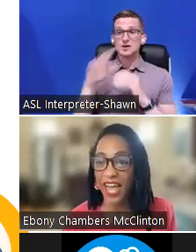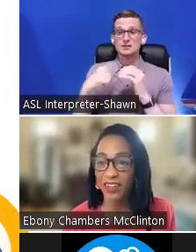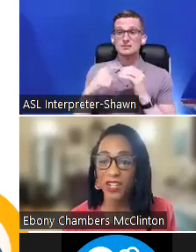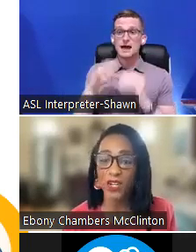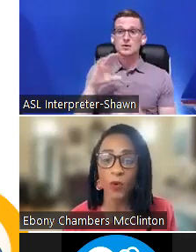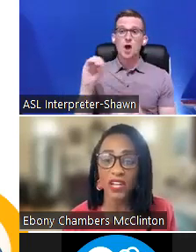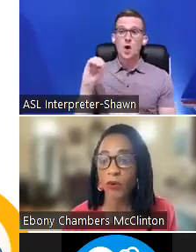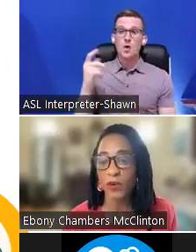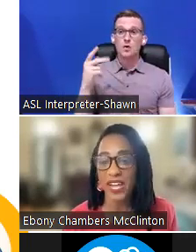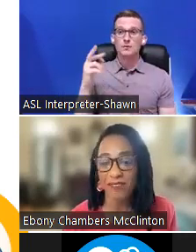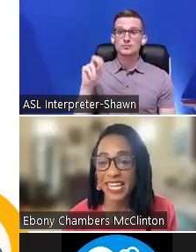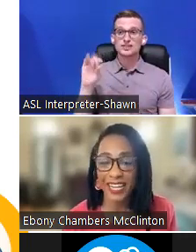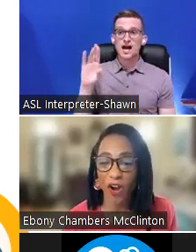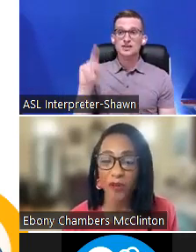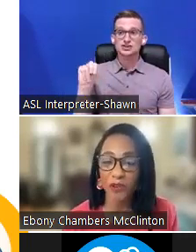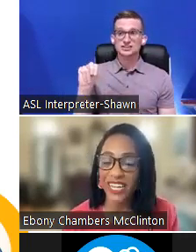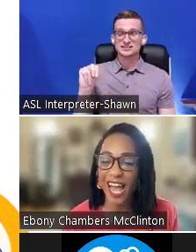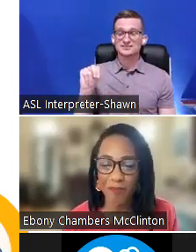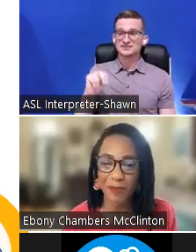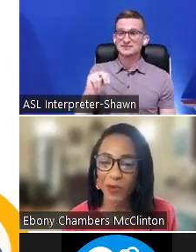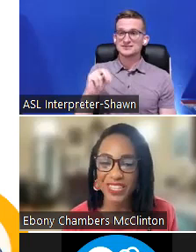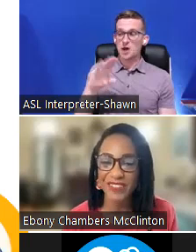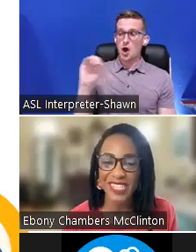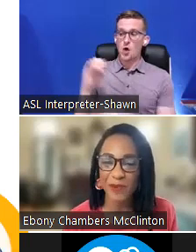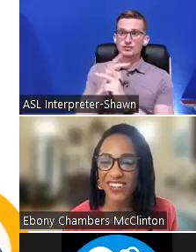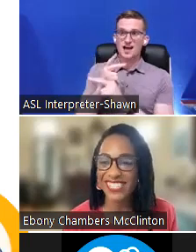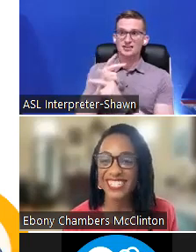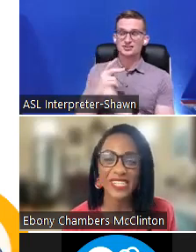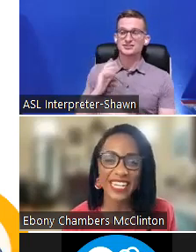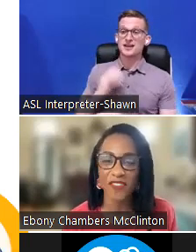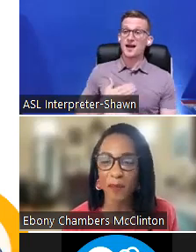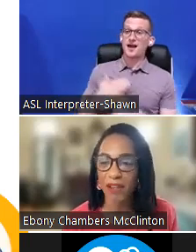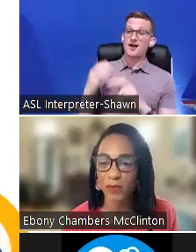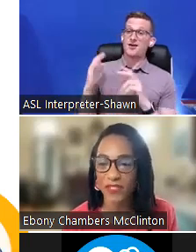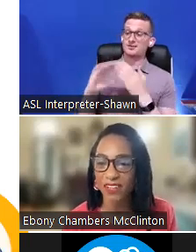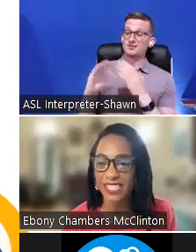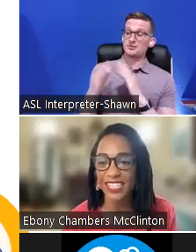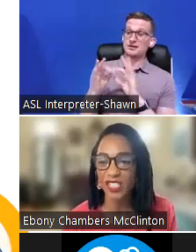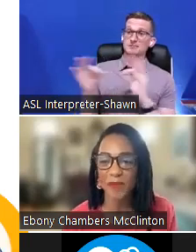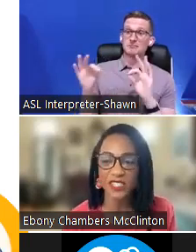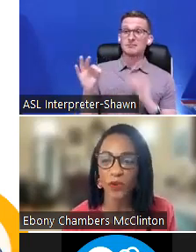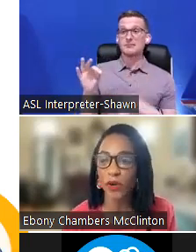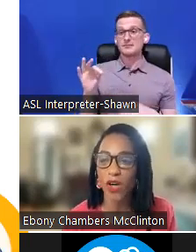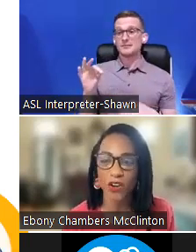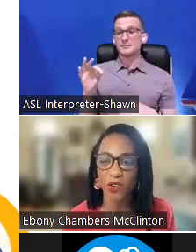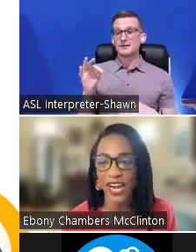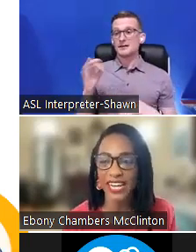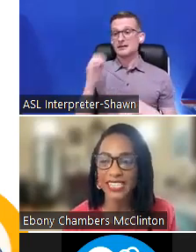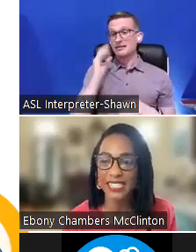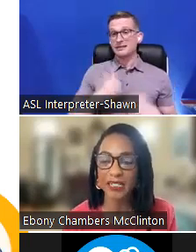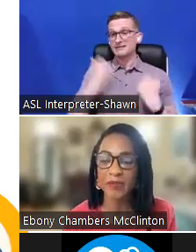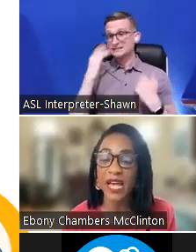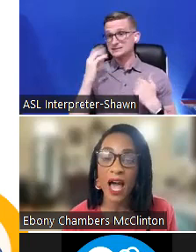appreciate that, you know, we have a saying in our community, I'm someone with lived experience. We say nothing about us without us. And that just means that we're no longer